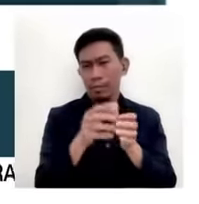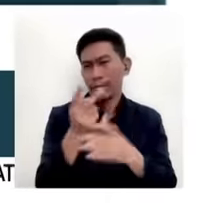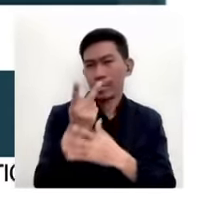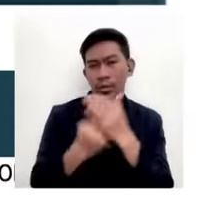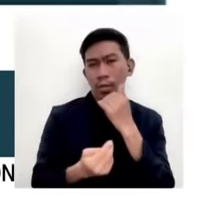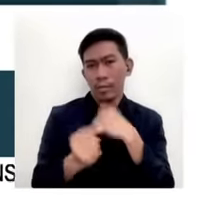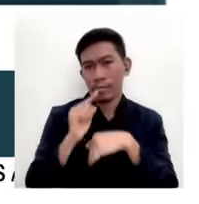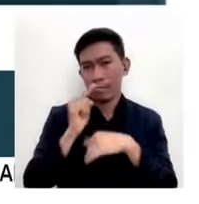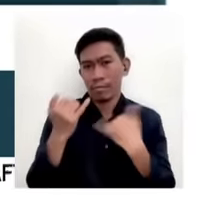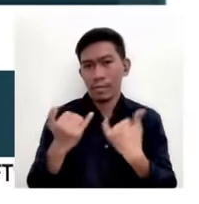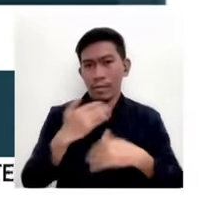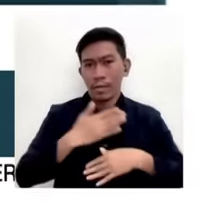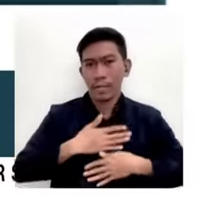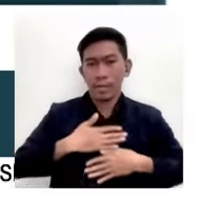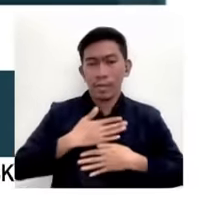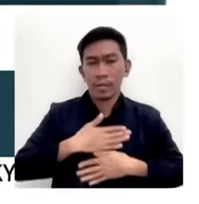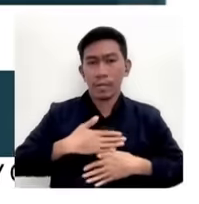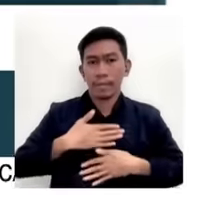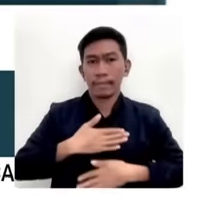are enjoying, you know,